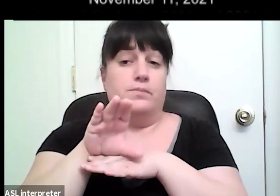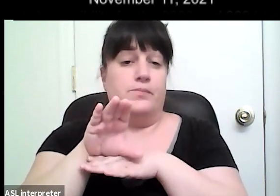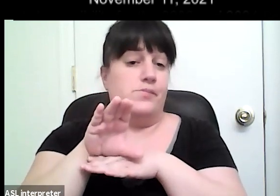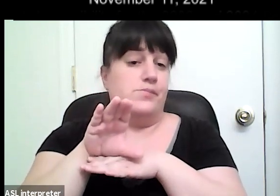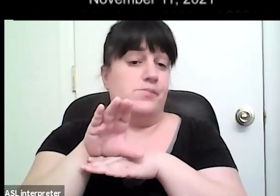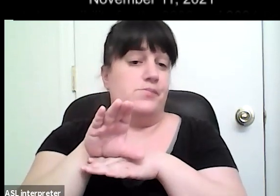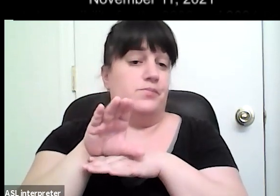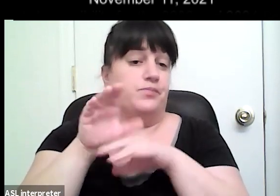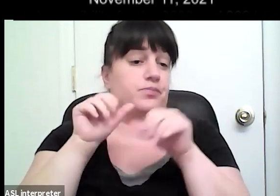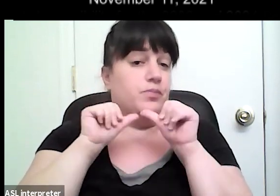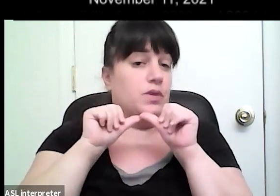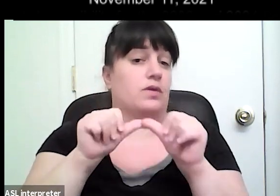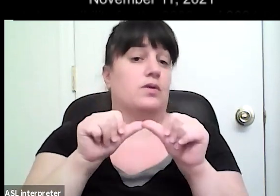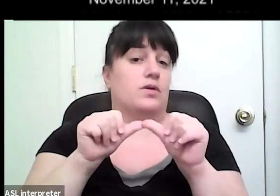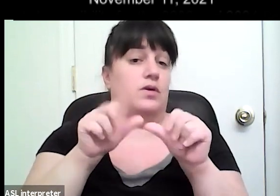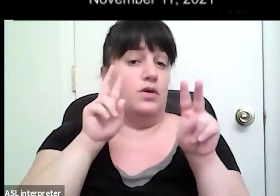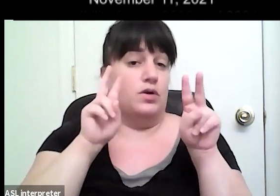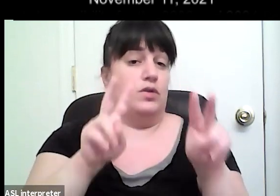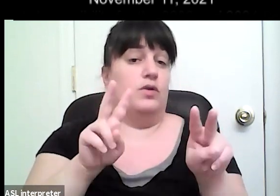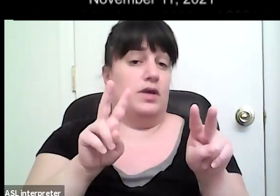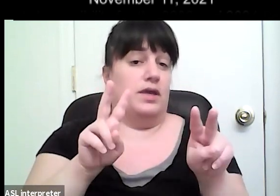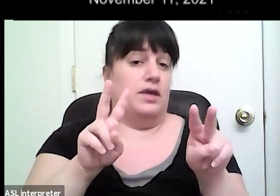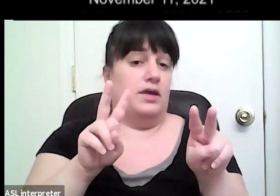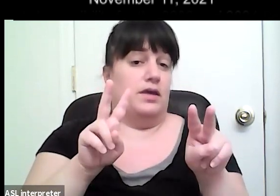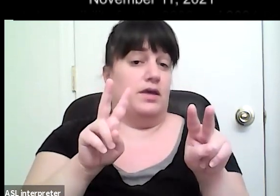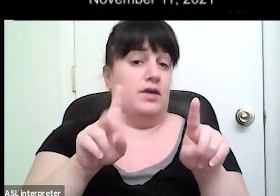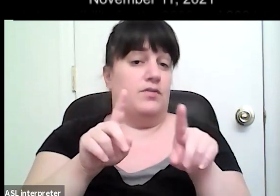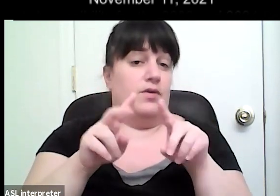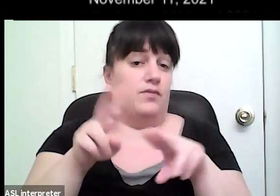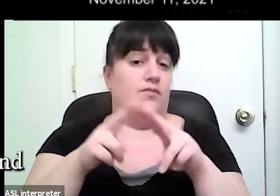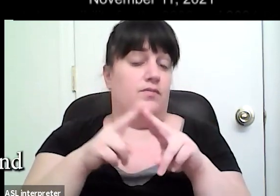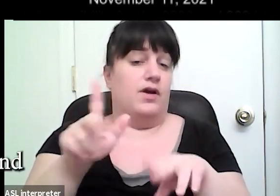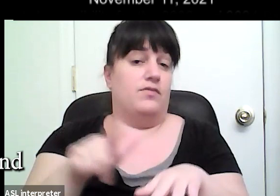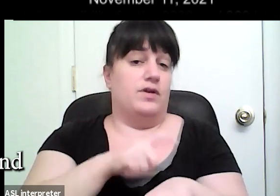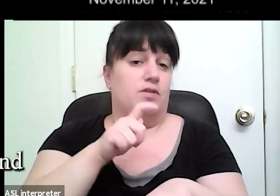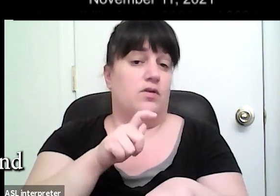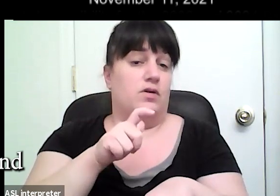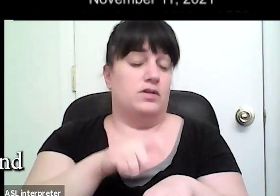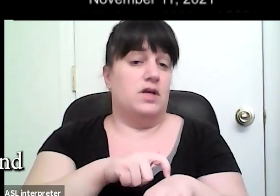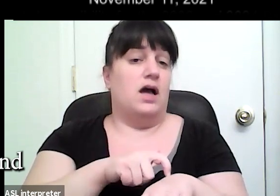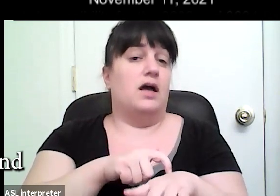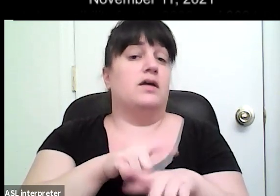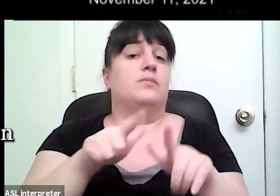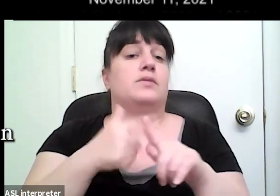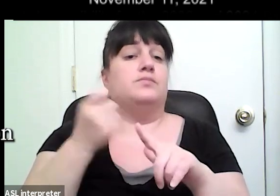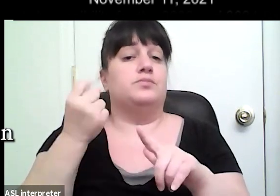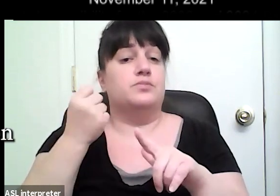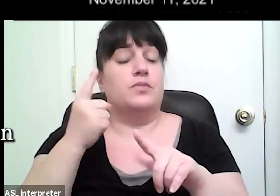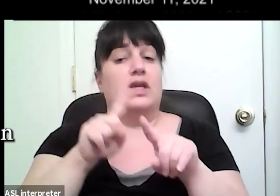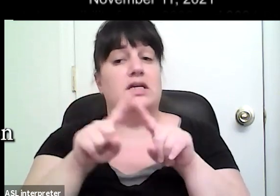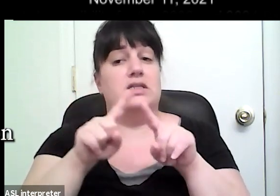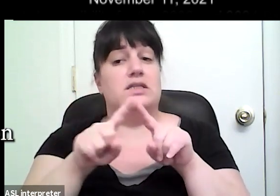and you just keep looking at it for a very, very long time. And then you sort of understand the